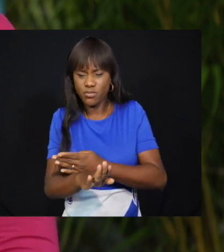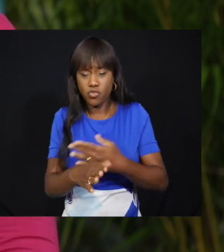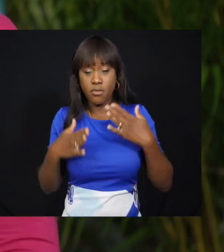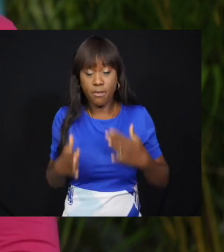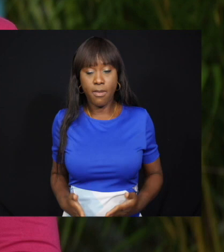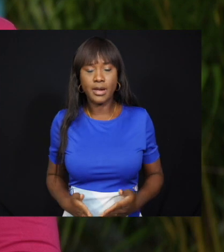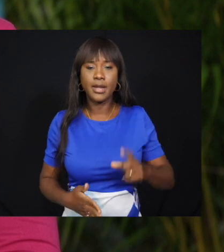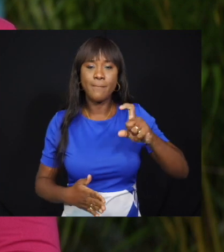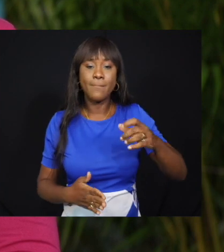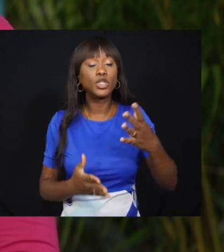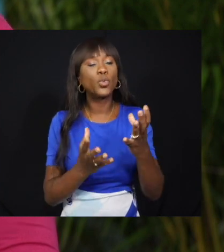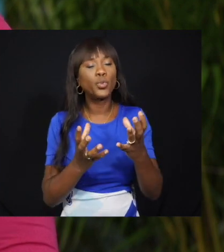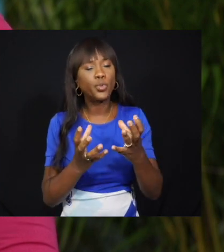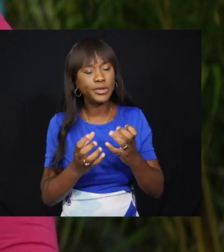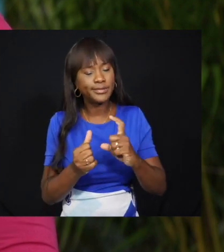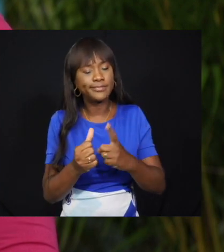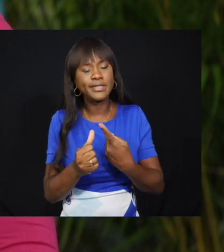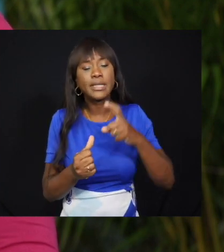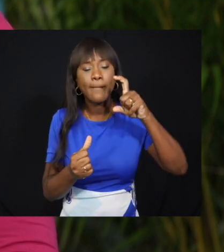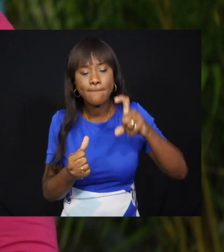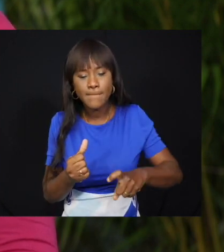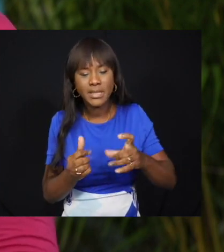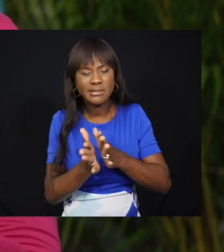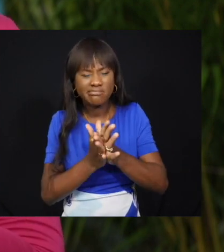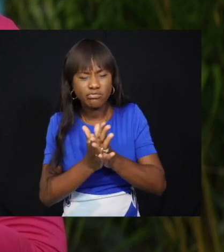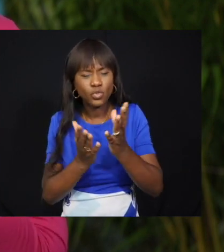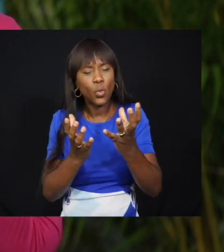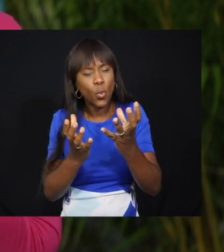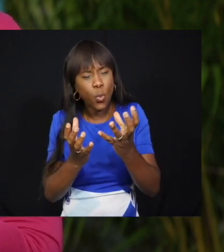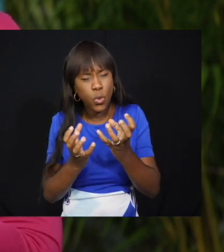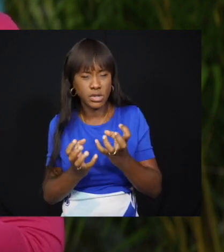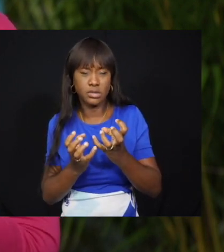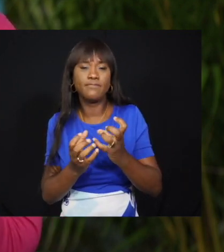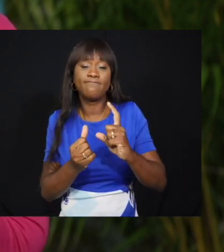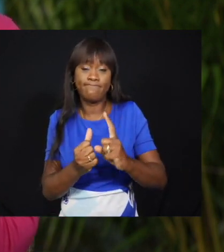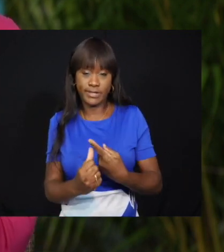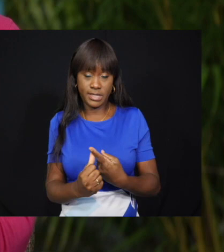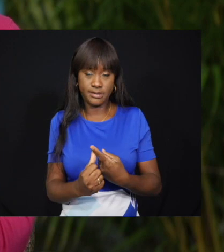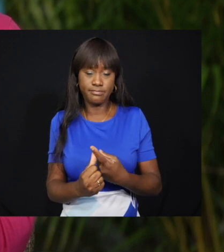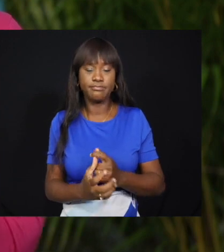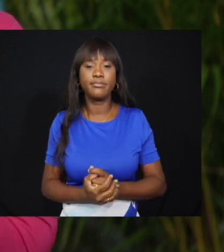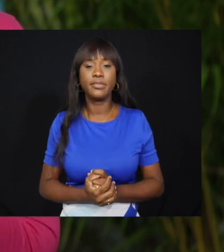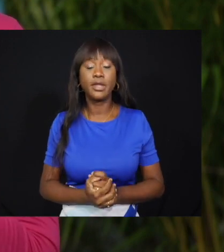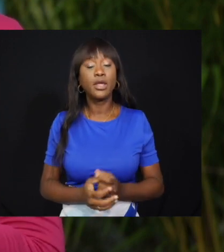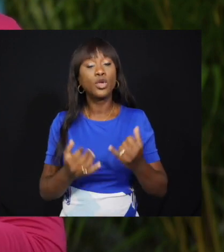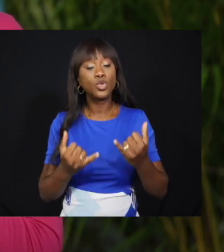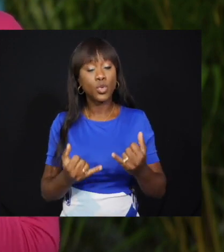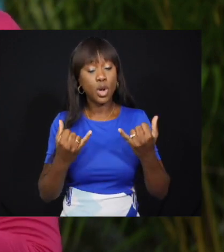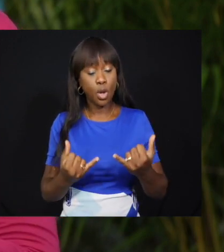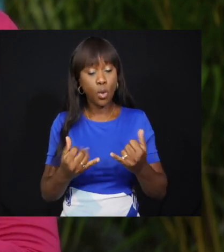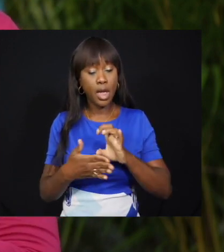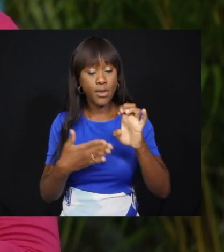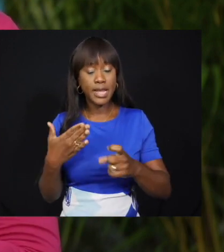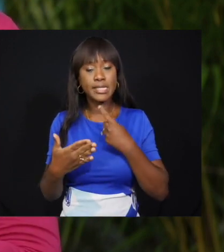without saying it is they have to have the desire. They have to have the desire to want to. And so I'll